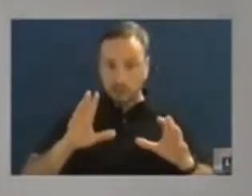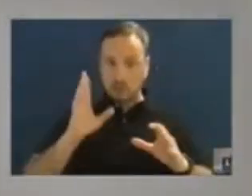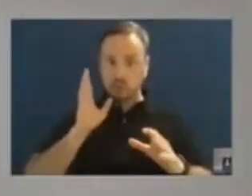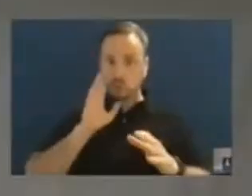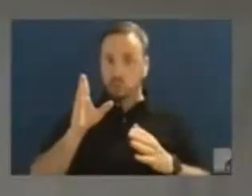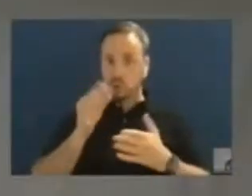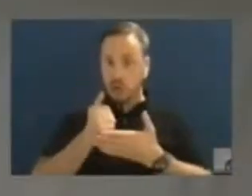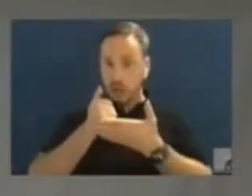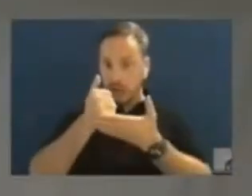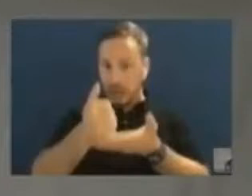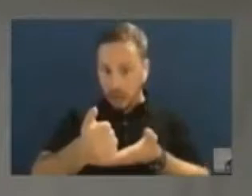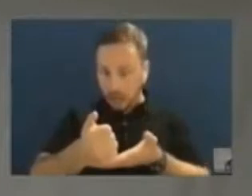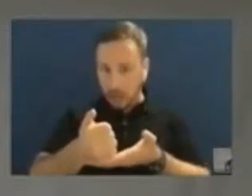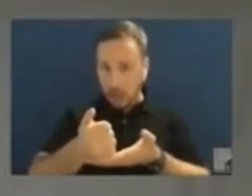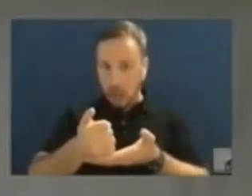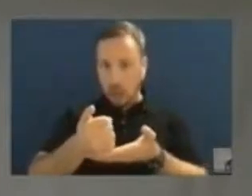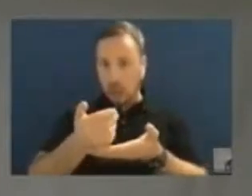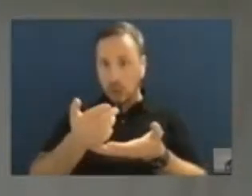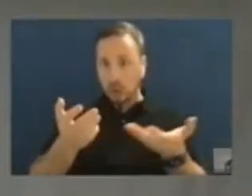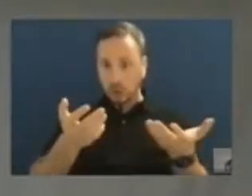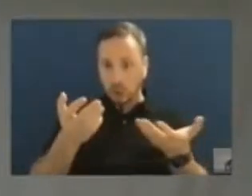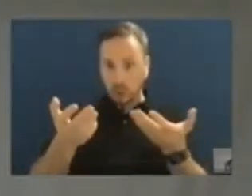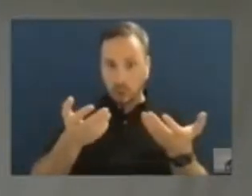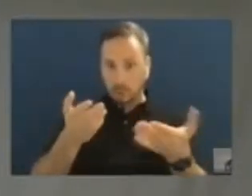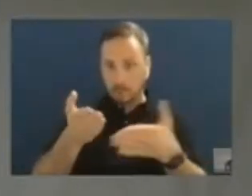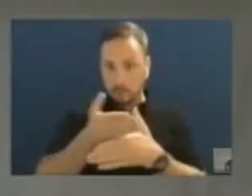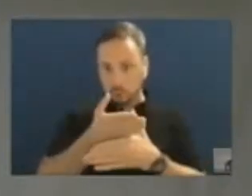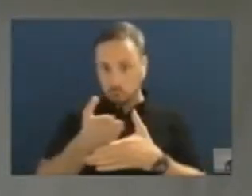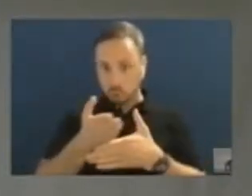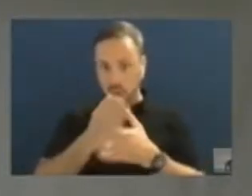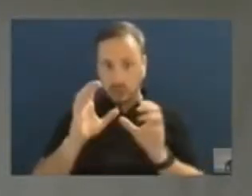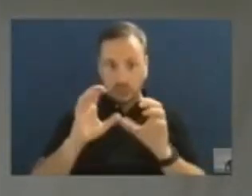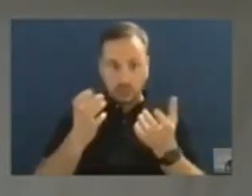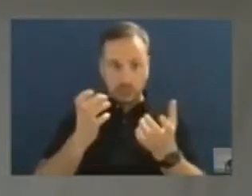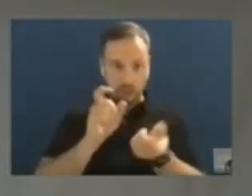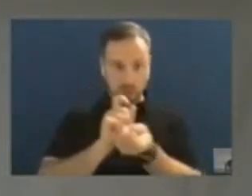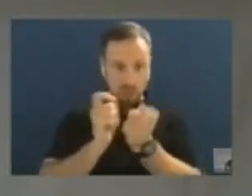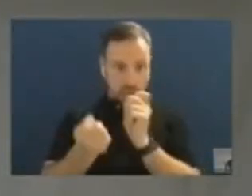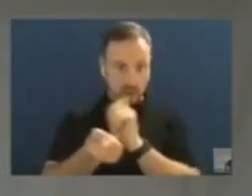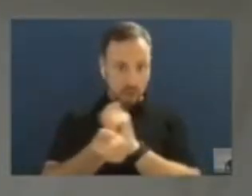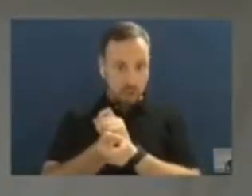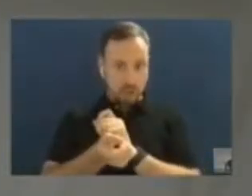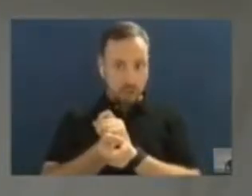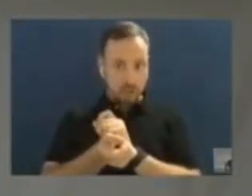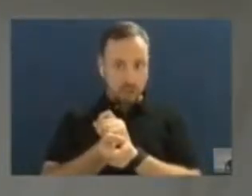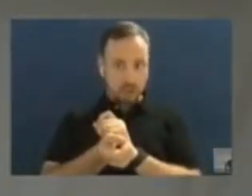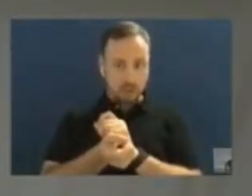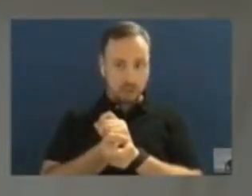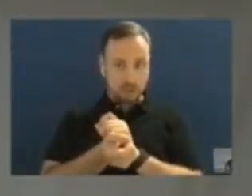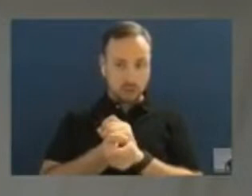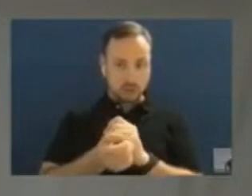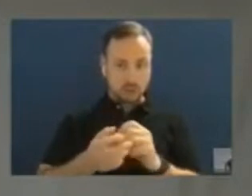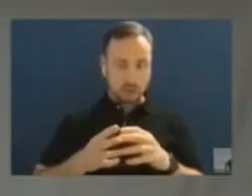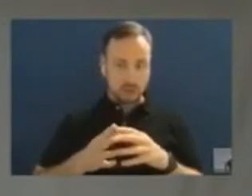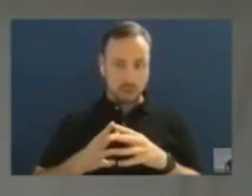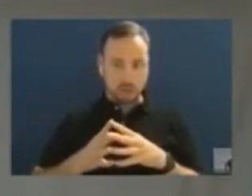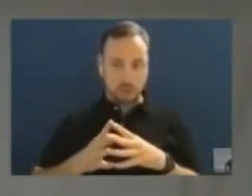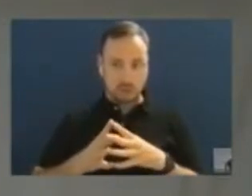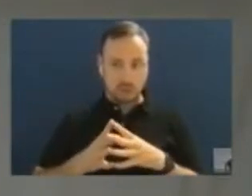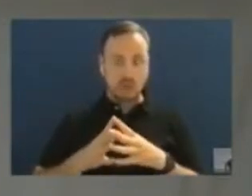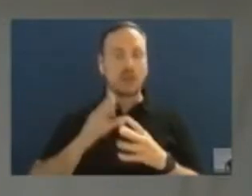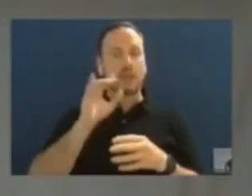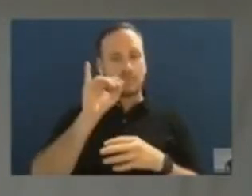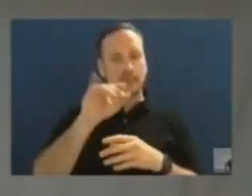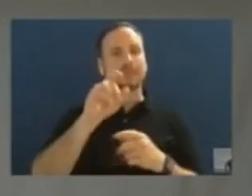between, or some folks would help us between class changes to. Yes, ma'am. What That we've, product down. that's exactly it. And what we've